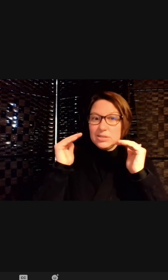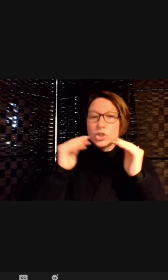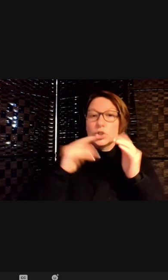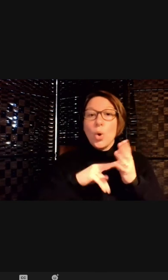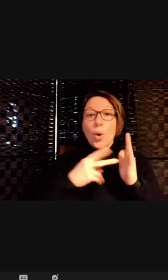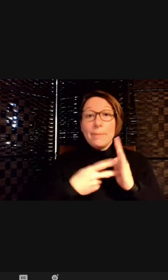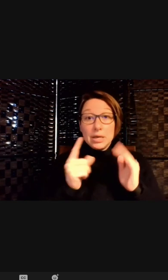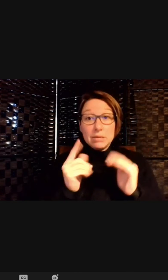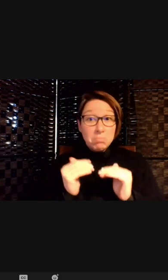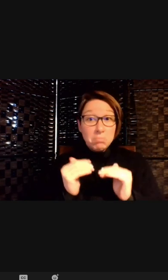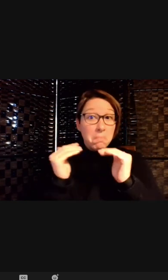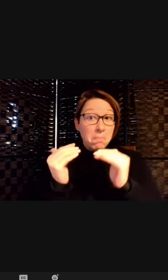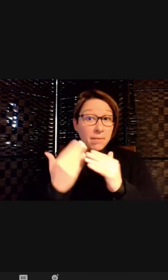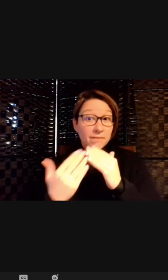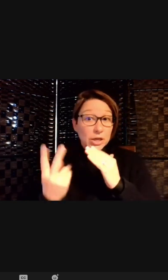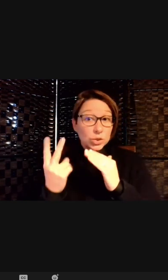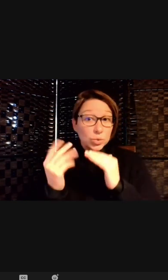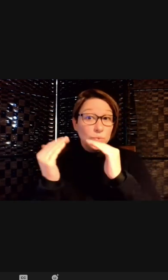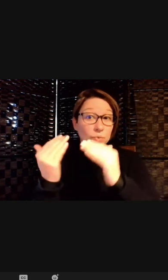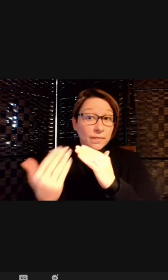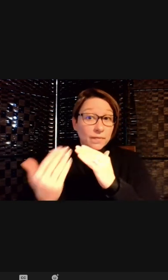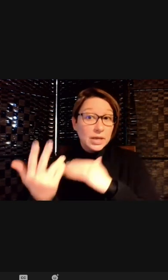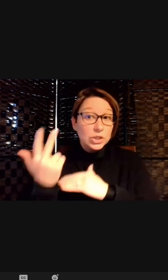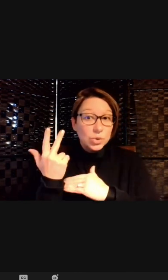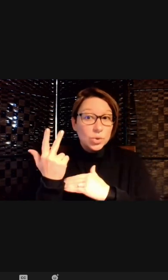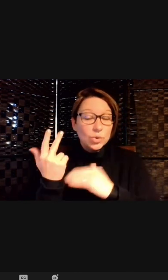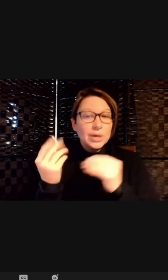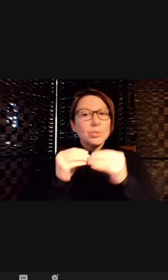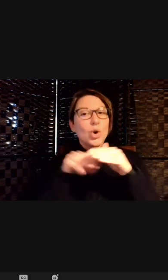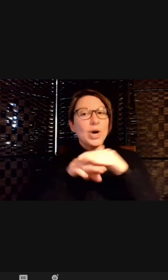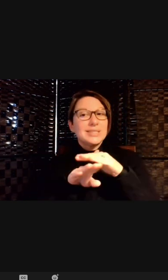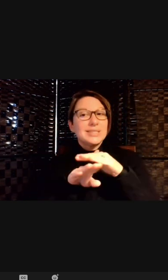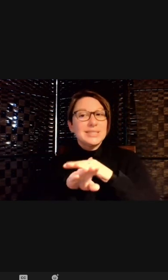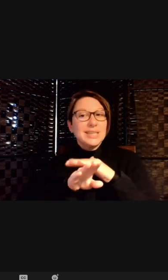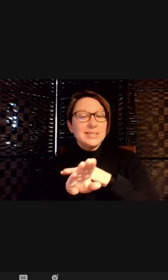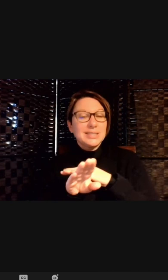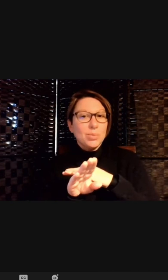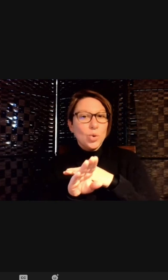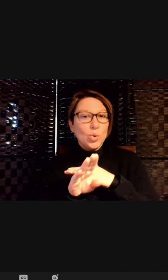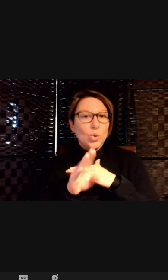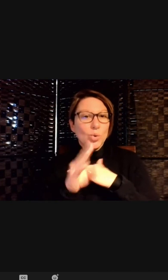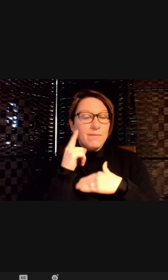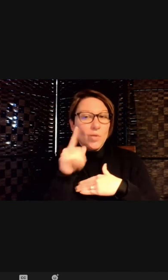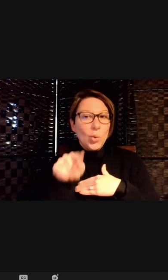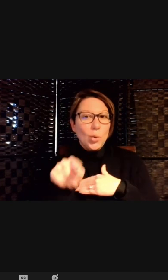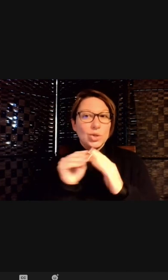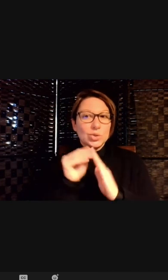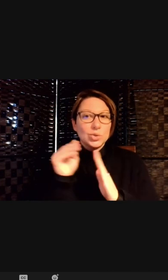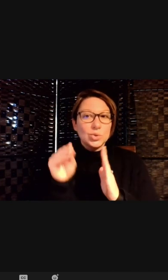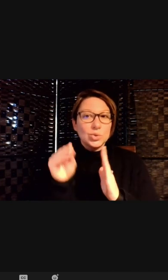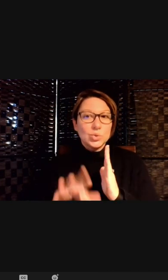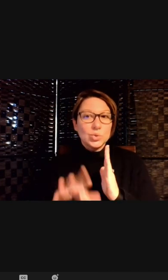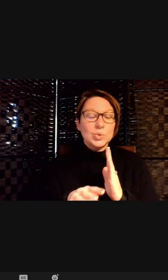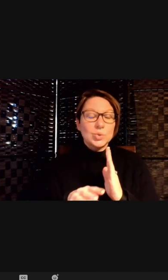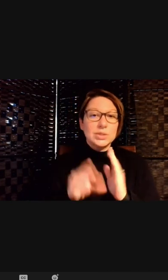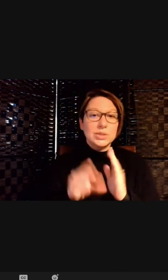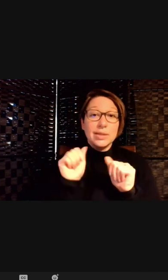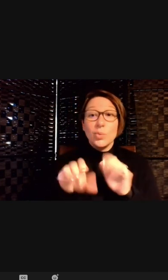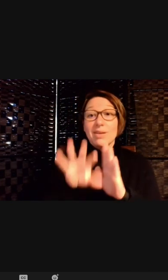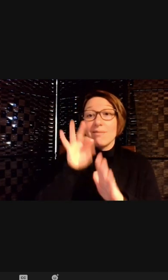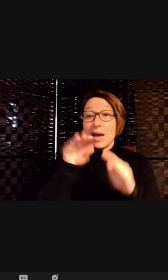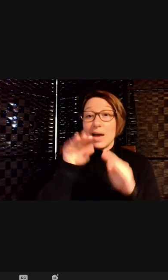get them to that point, the more accessible they're going to find some things, and it's easier to find accessible content for